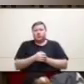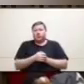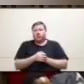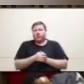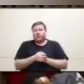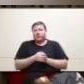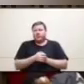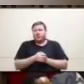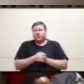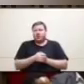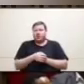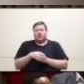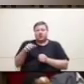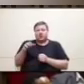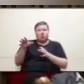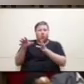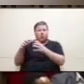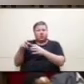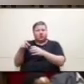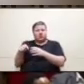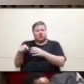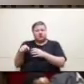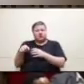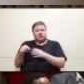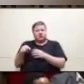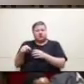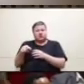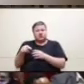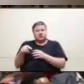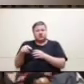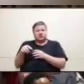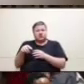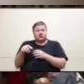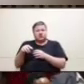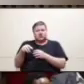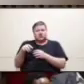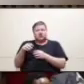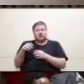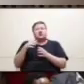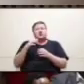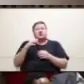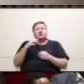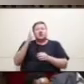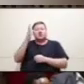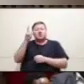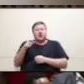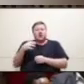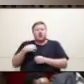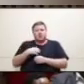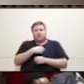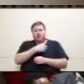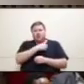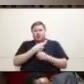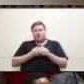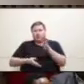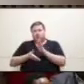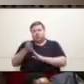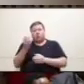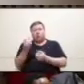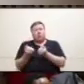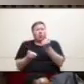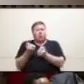the office through a vote of no confidence went to court, and they won in